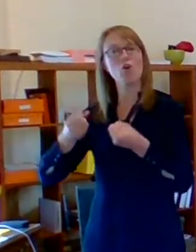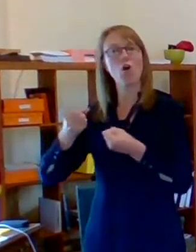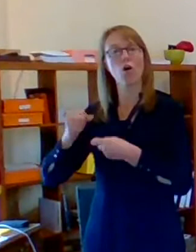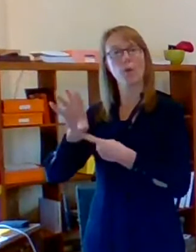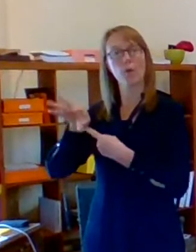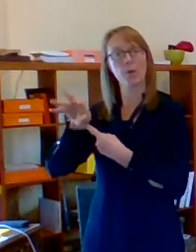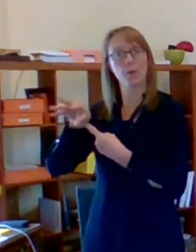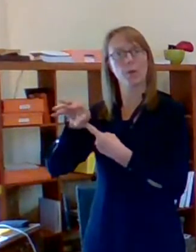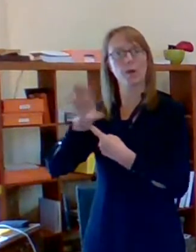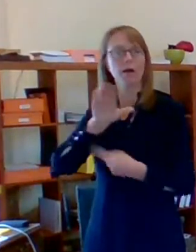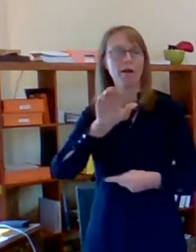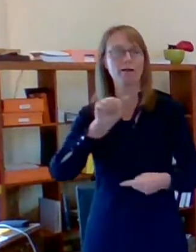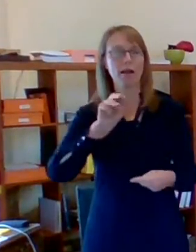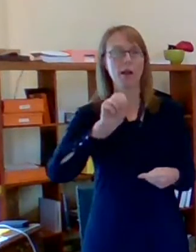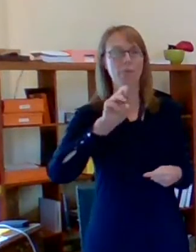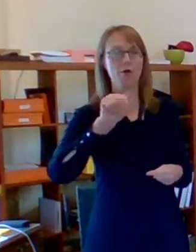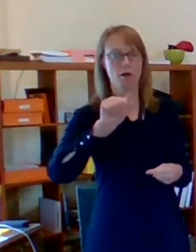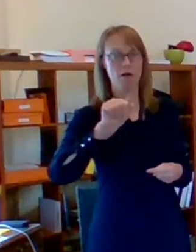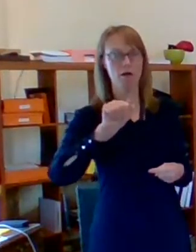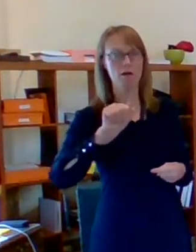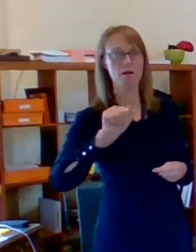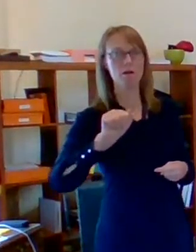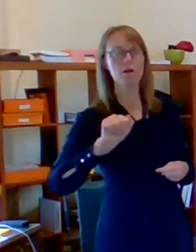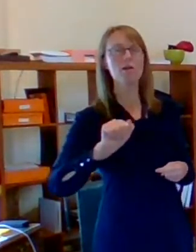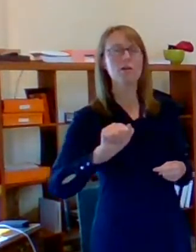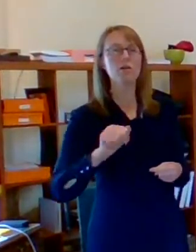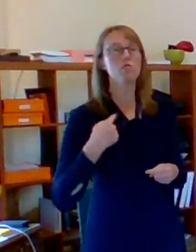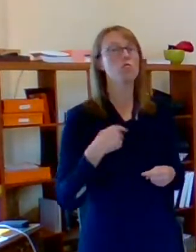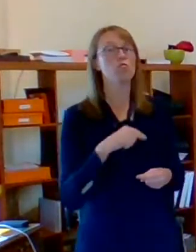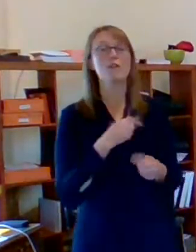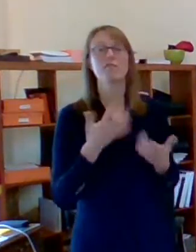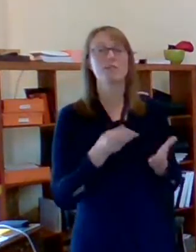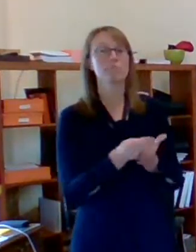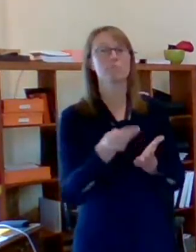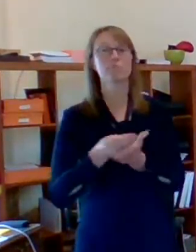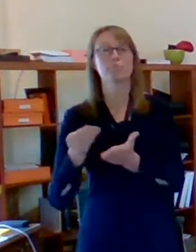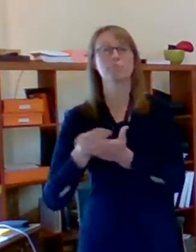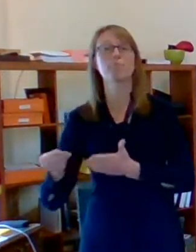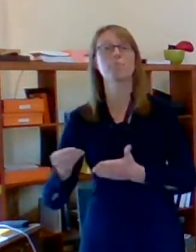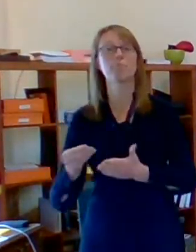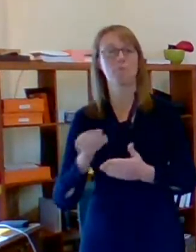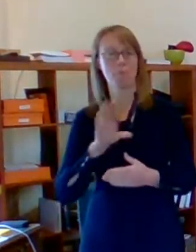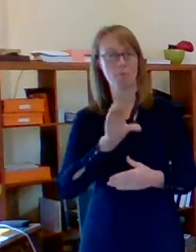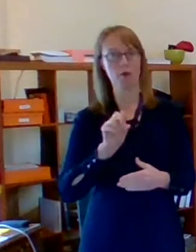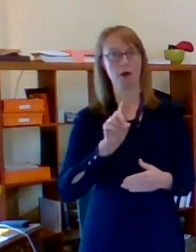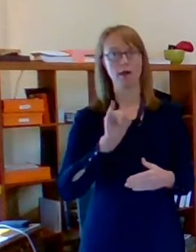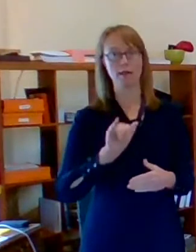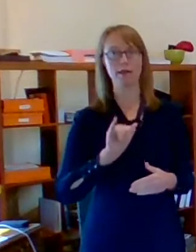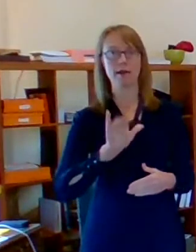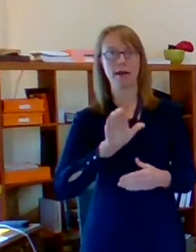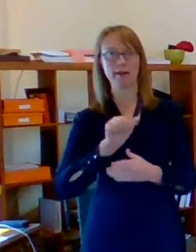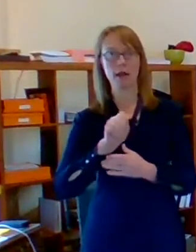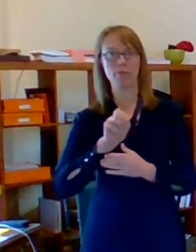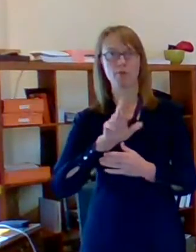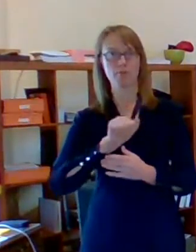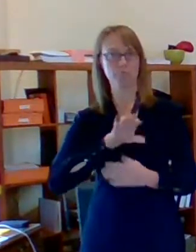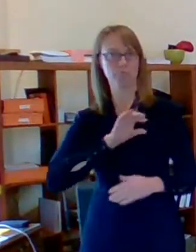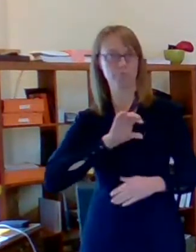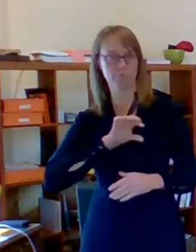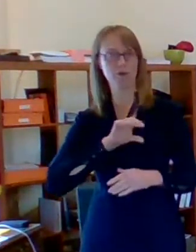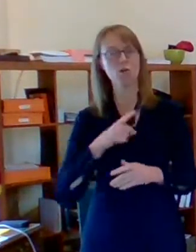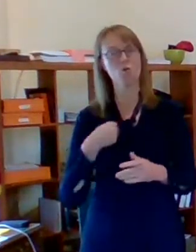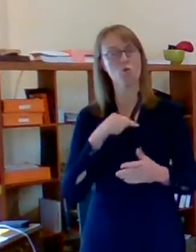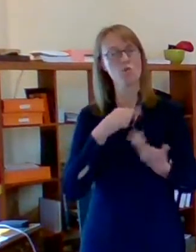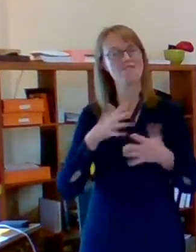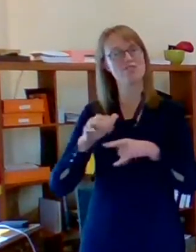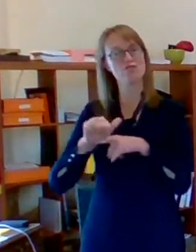earlier in the year, that we have purchased body cameras for police officers. We have to date trained about